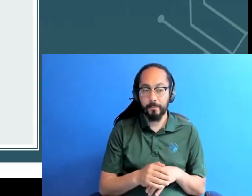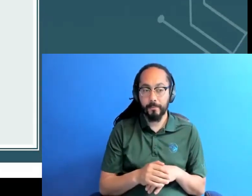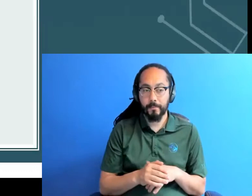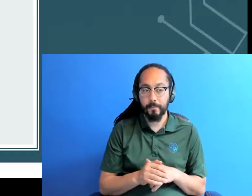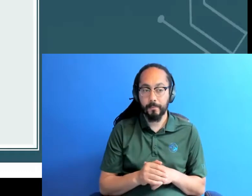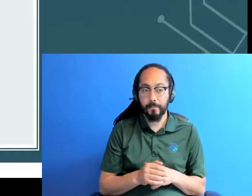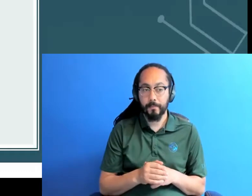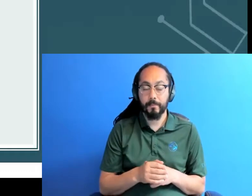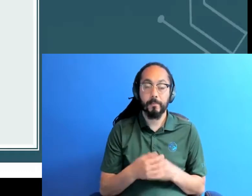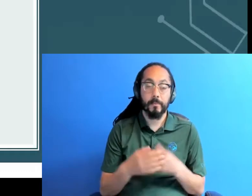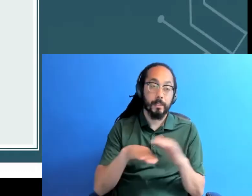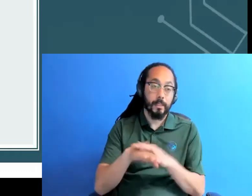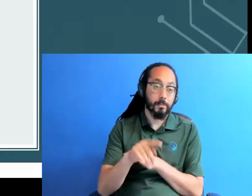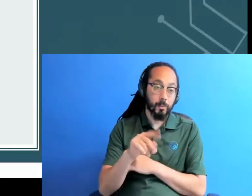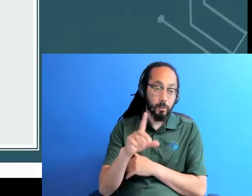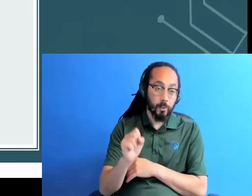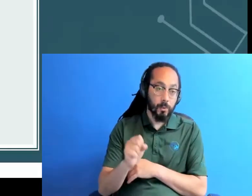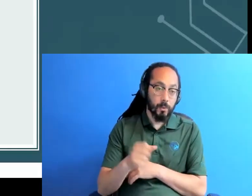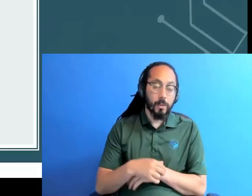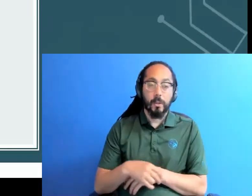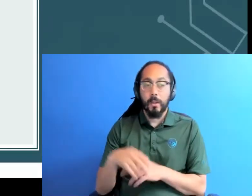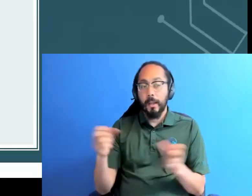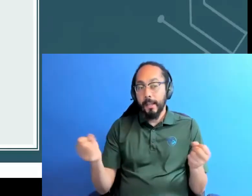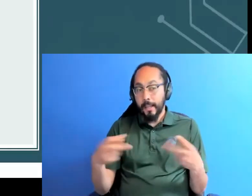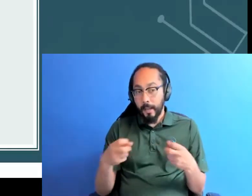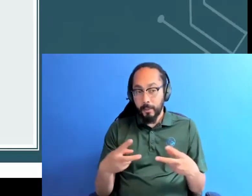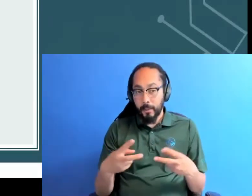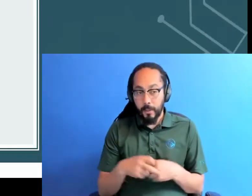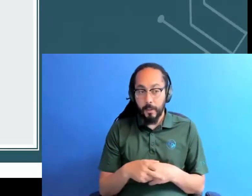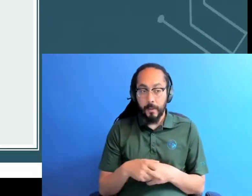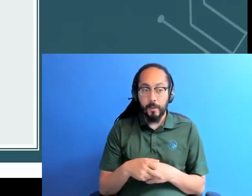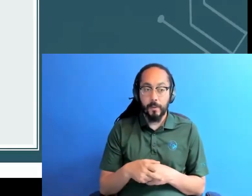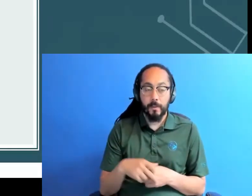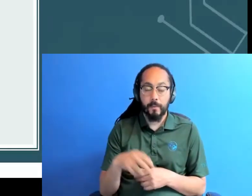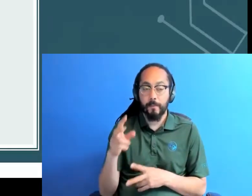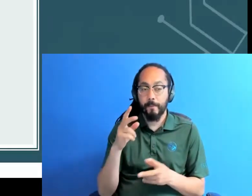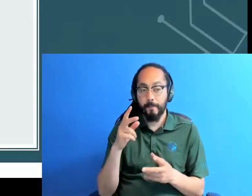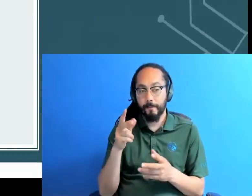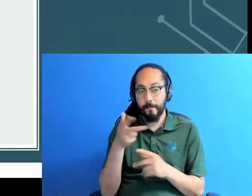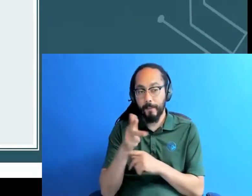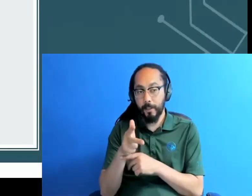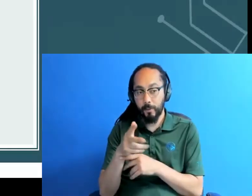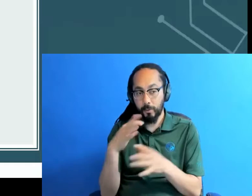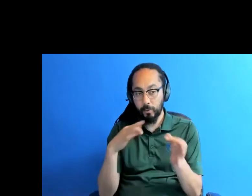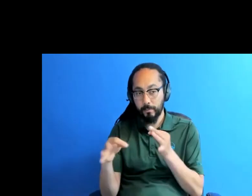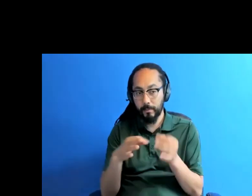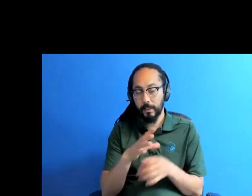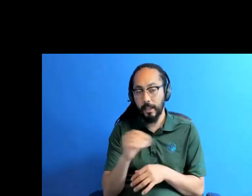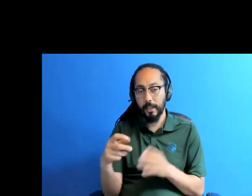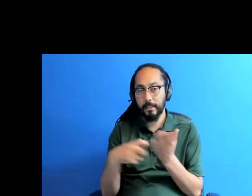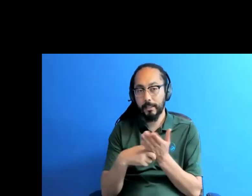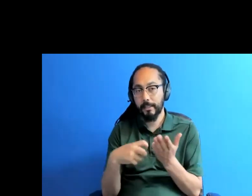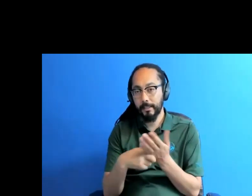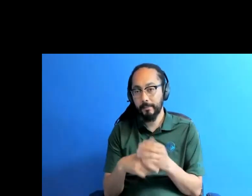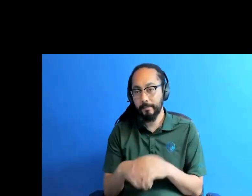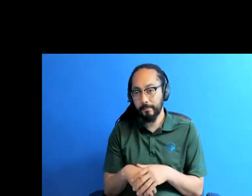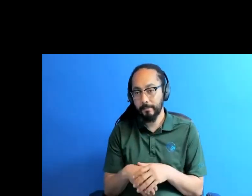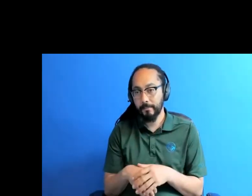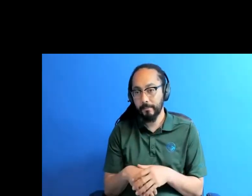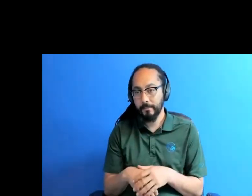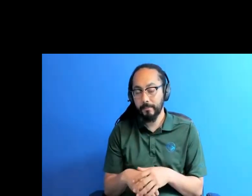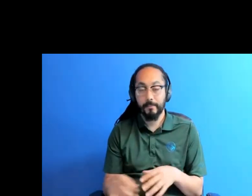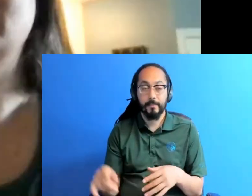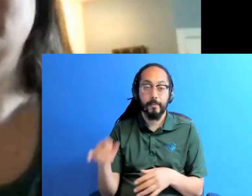and accessibility tools, captioning, video description, and ticketing. Yeah, and